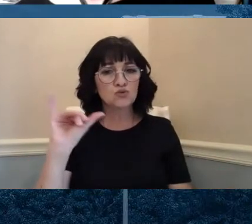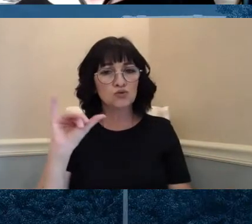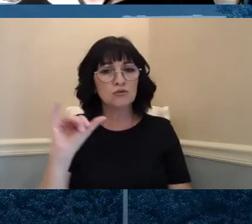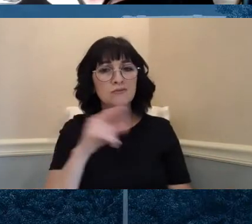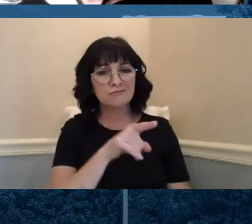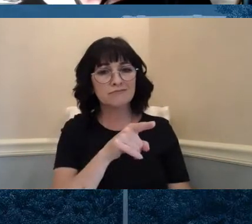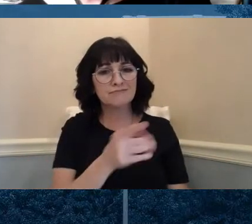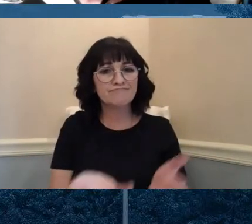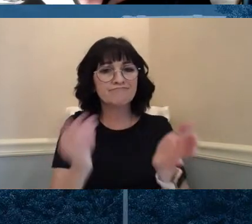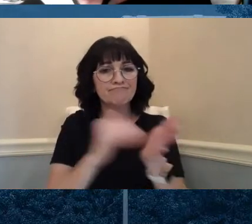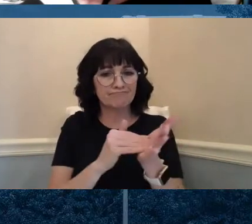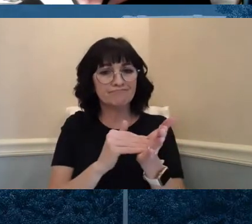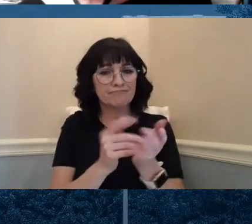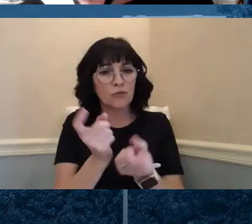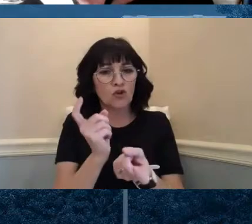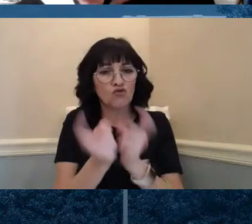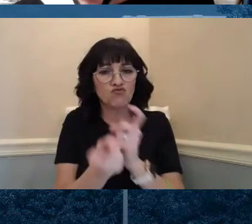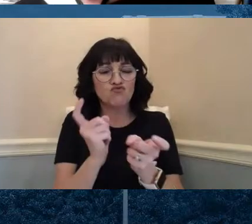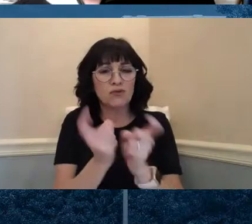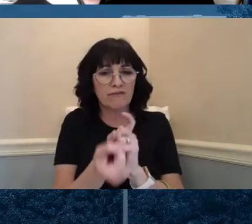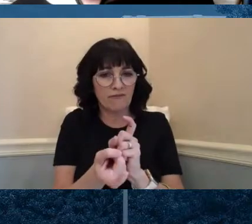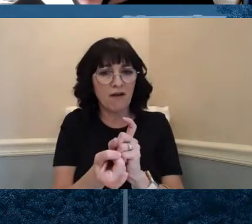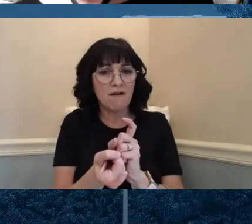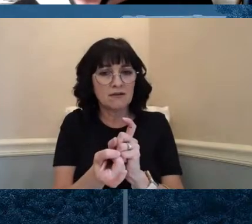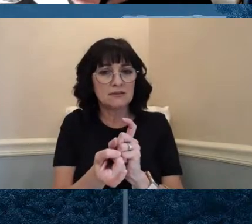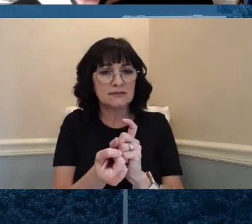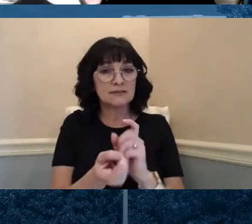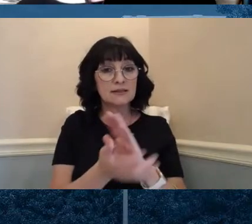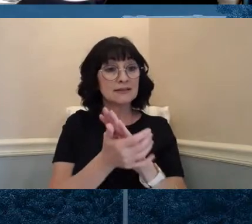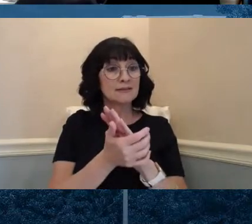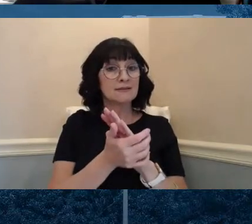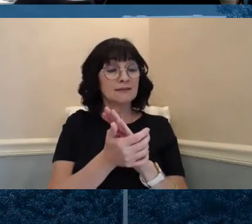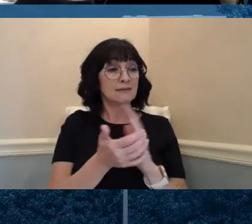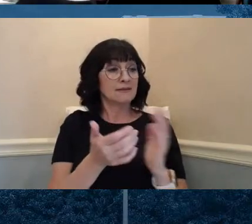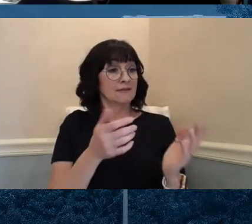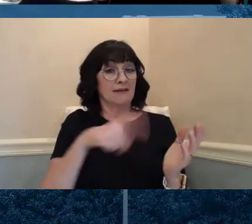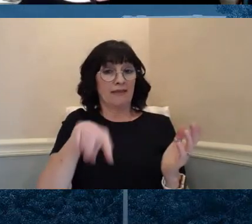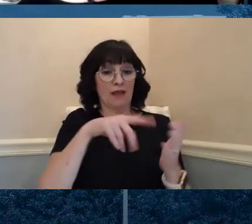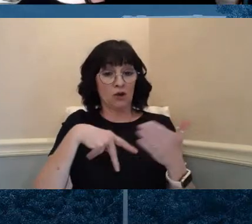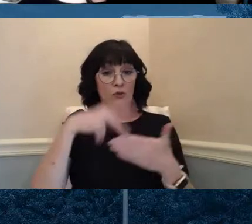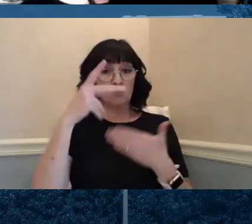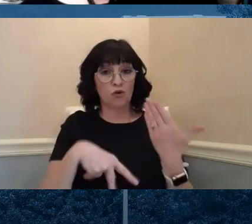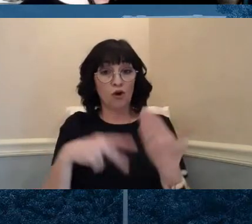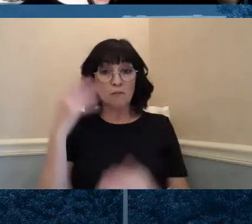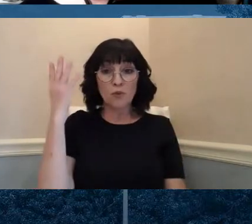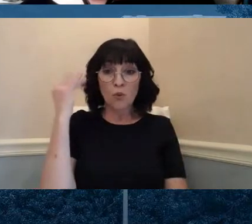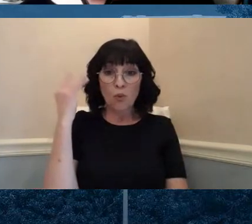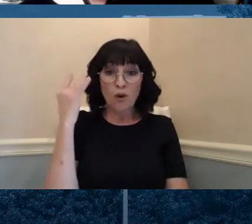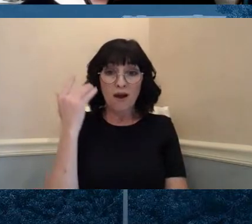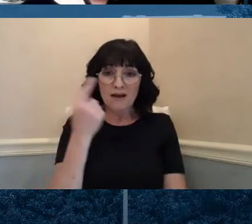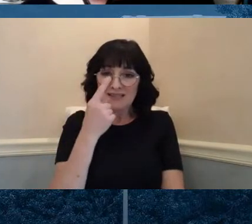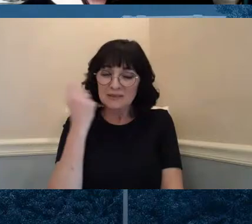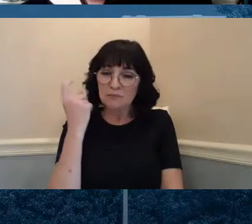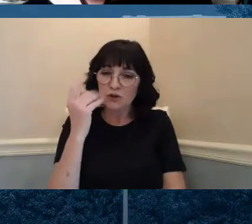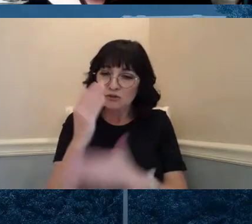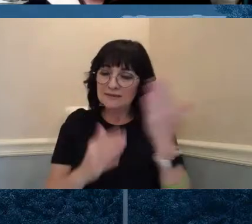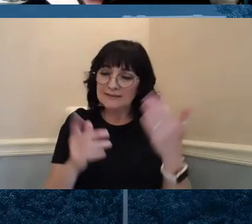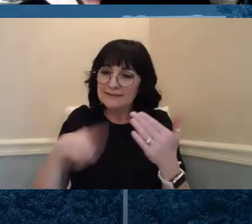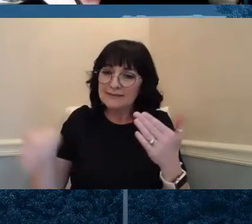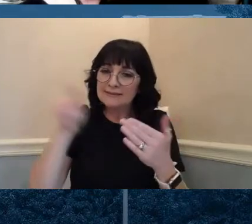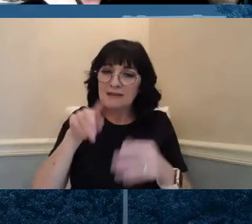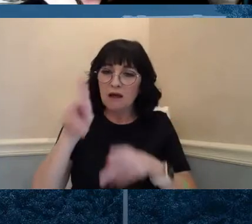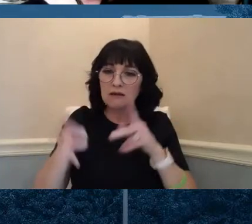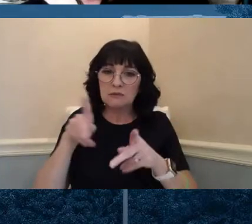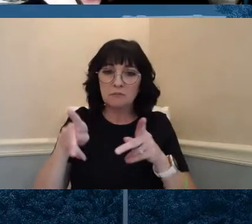revised and renewed skills. If it's been a while since they've had a reading course, we're going to be able to provide that for